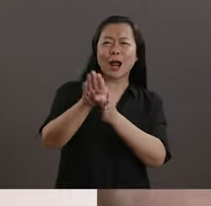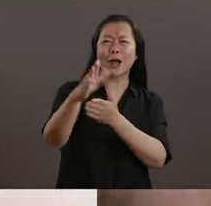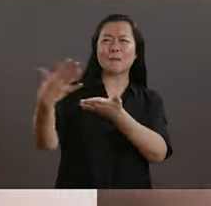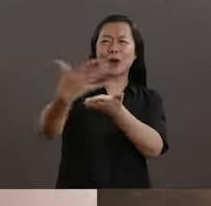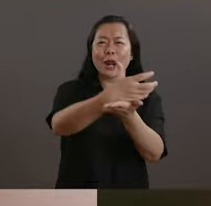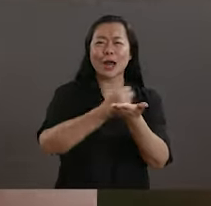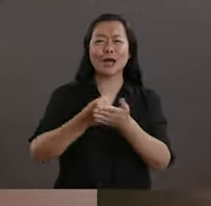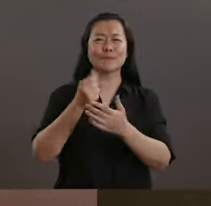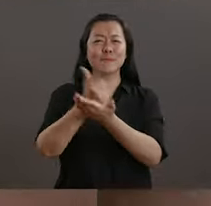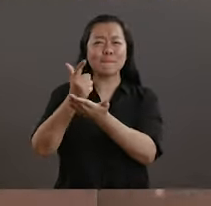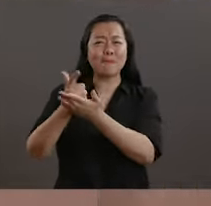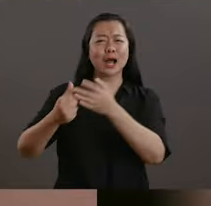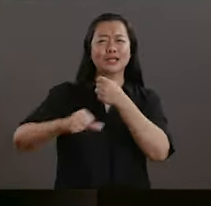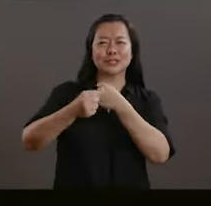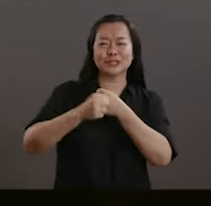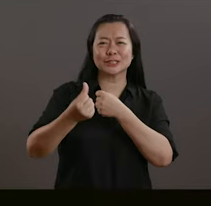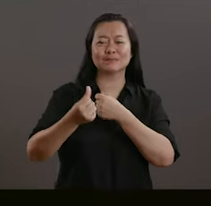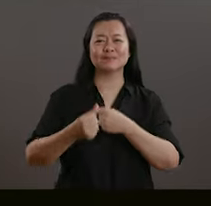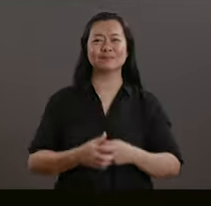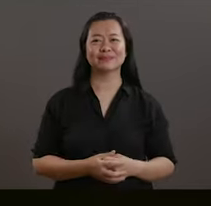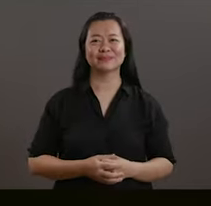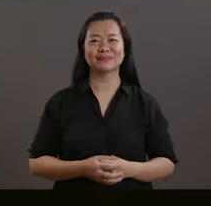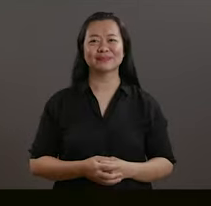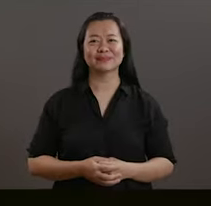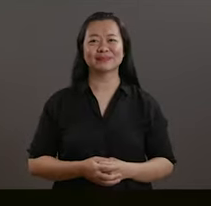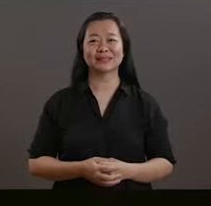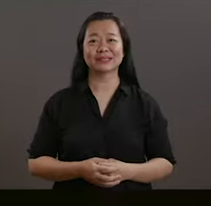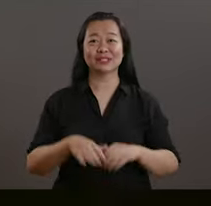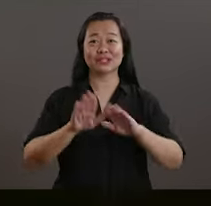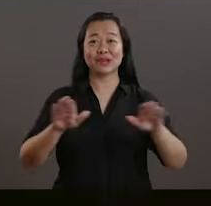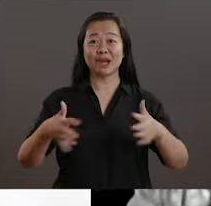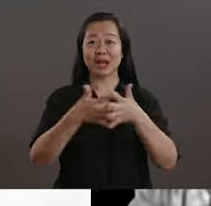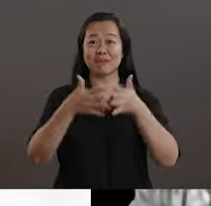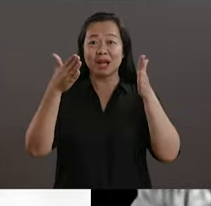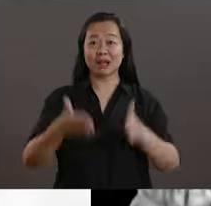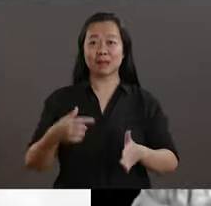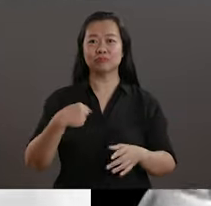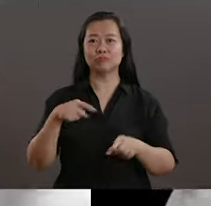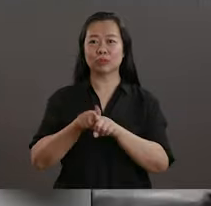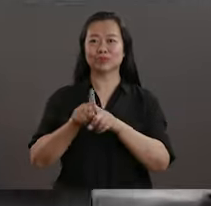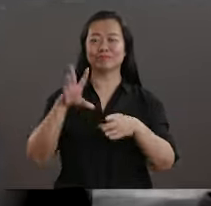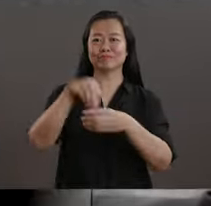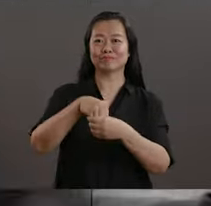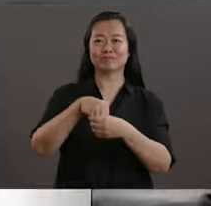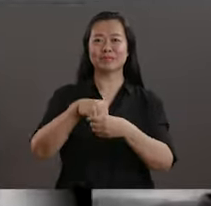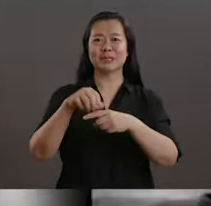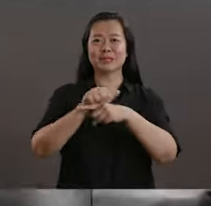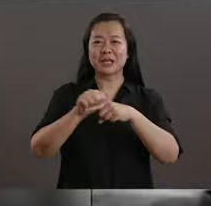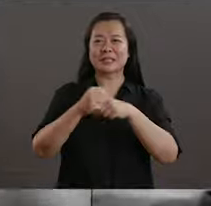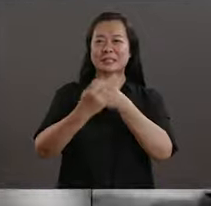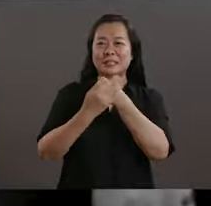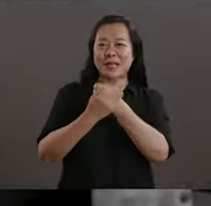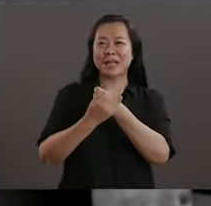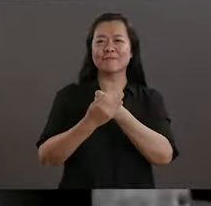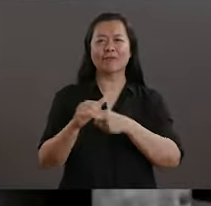and stockpile the world's deadliest weapons. American school children like me practiced